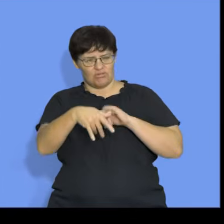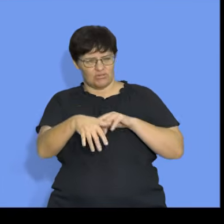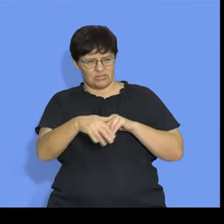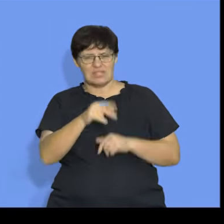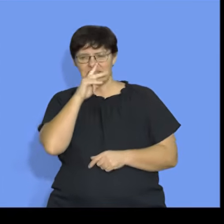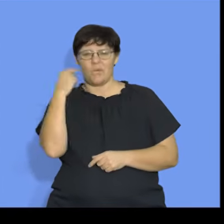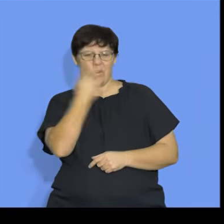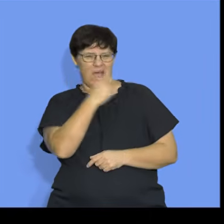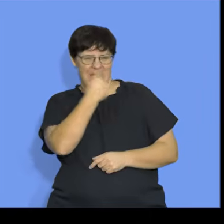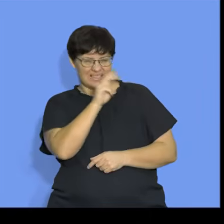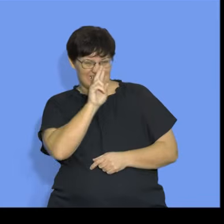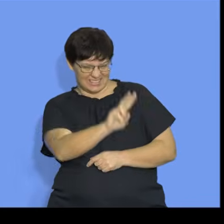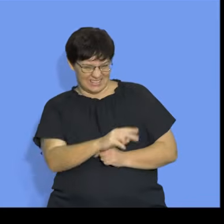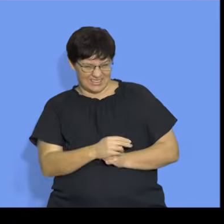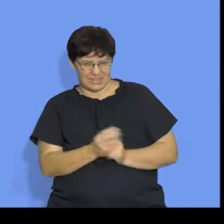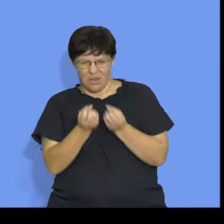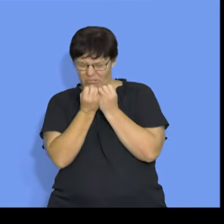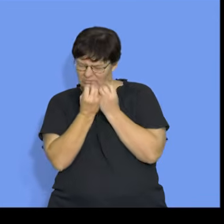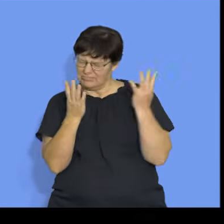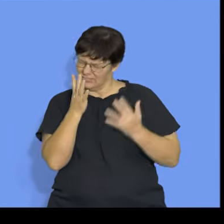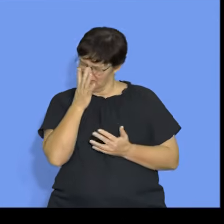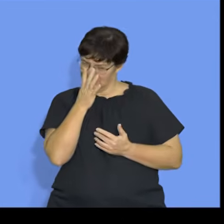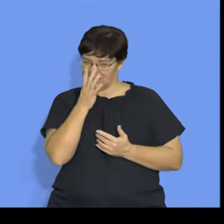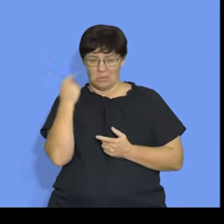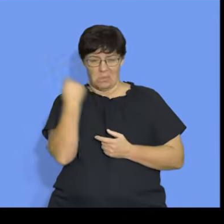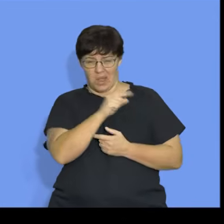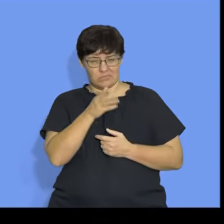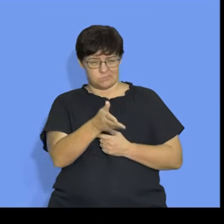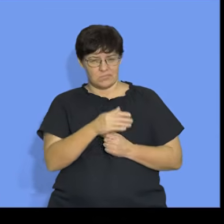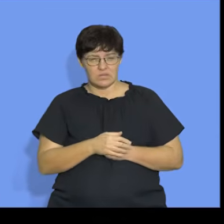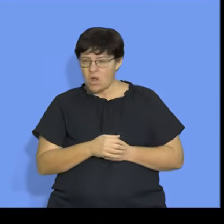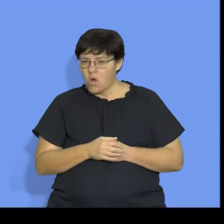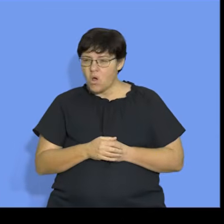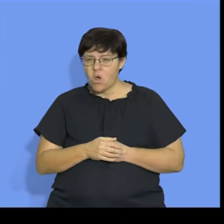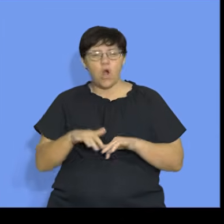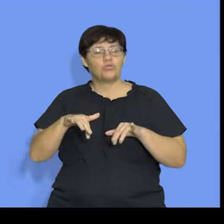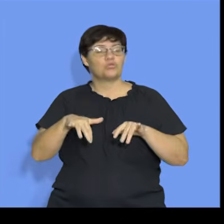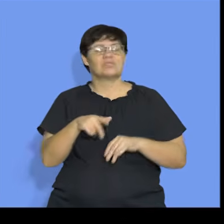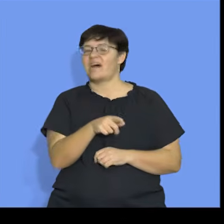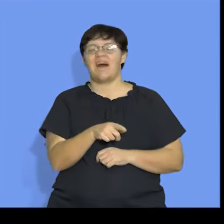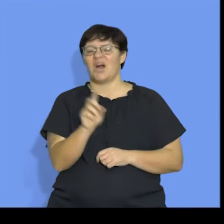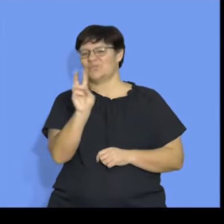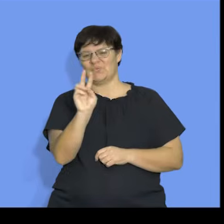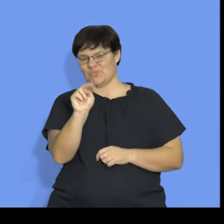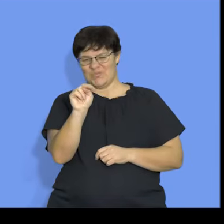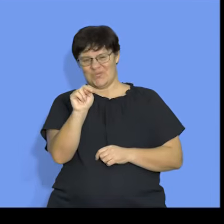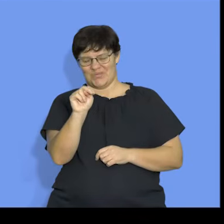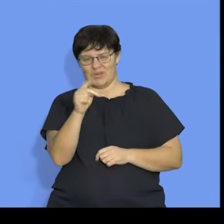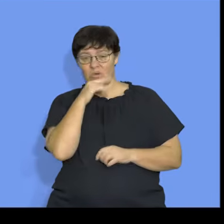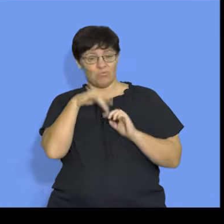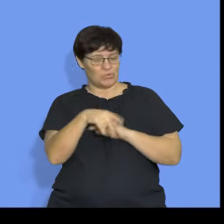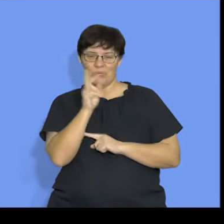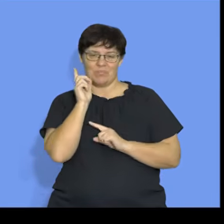over here. So there's lots and lots and lots of white, and you guys think, oh, that's the roots. It's actually not the